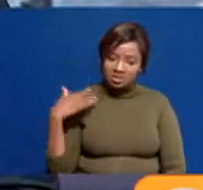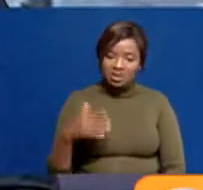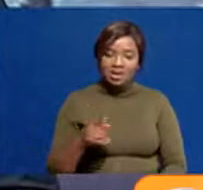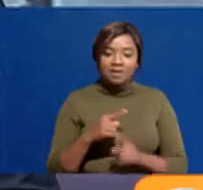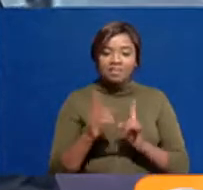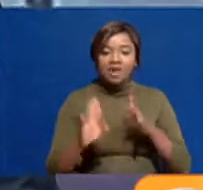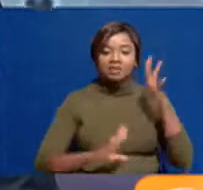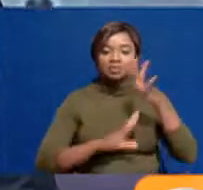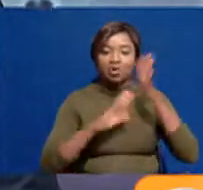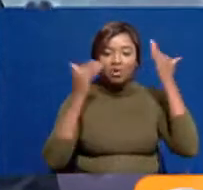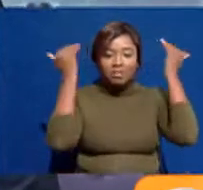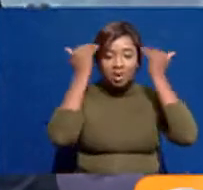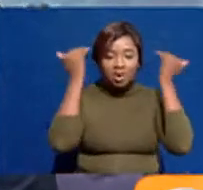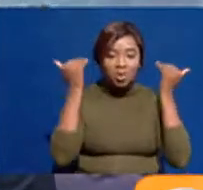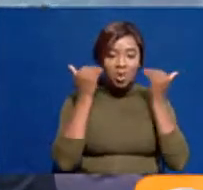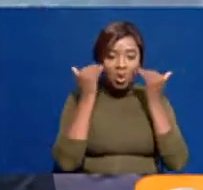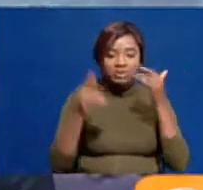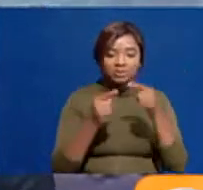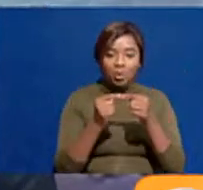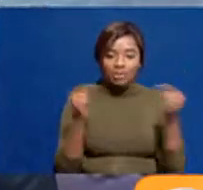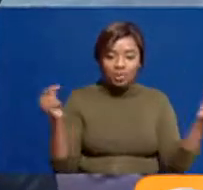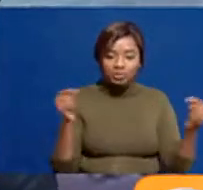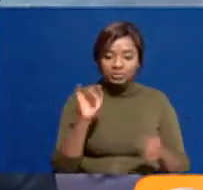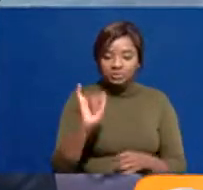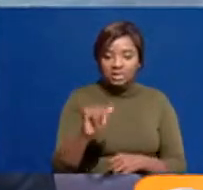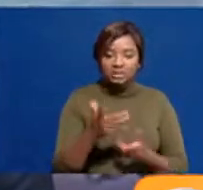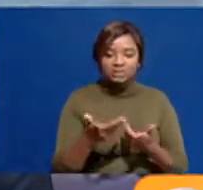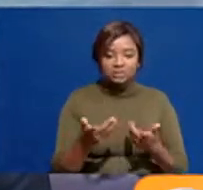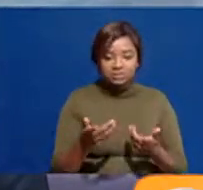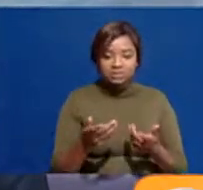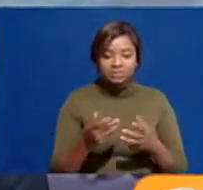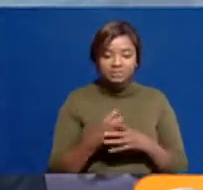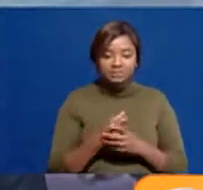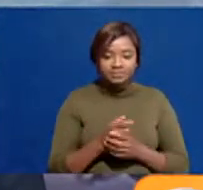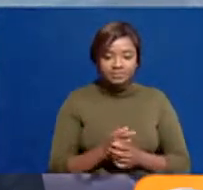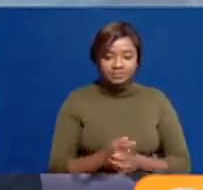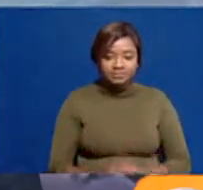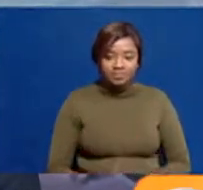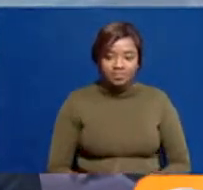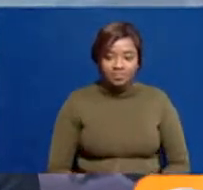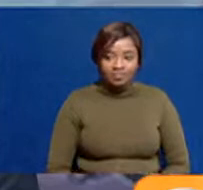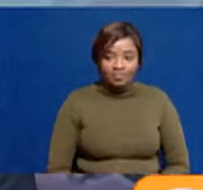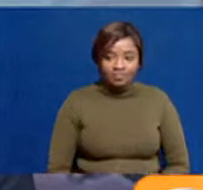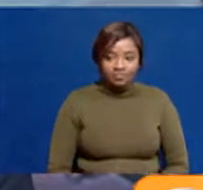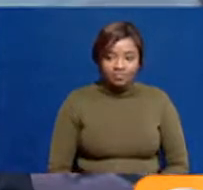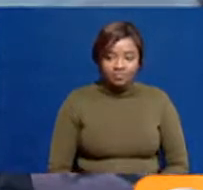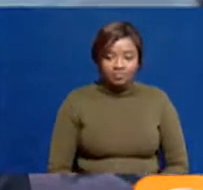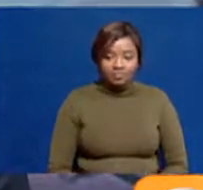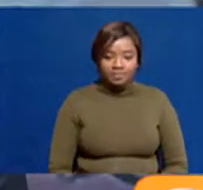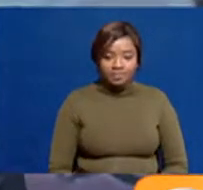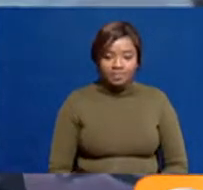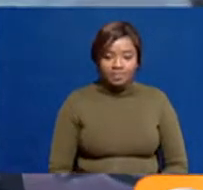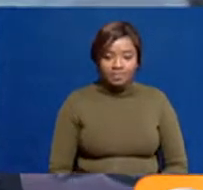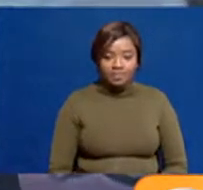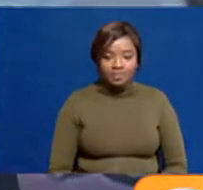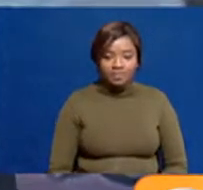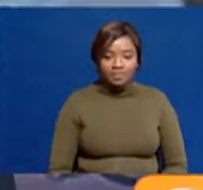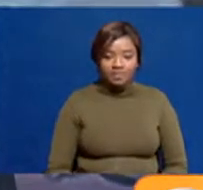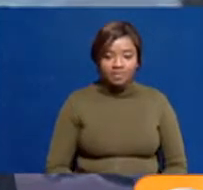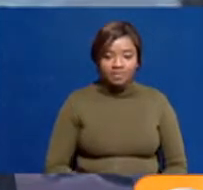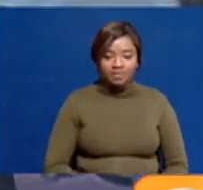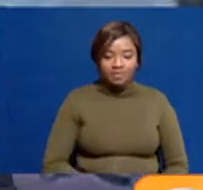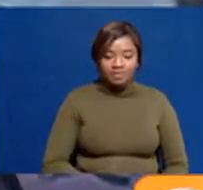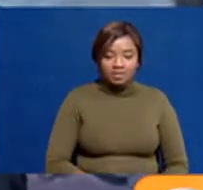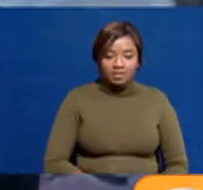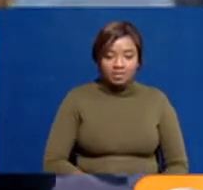Court declined to emphasize, or rather to grant us that prayer, that those servers be opened. There was a